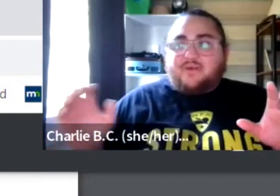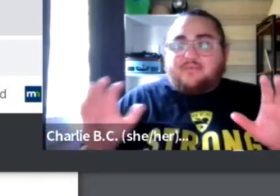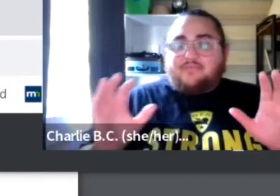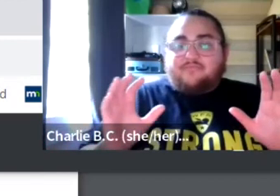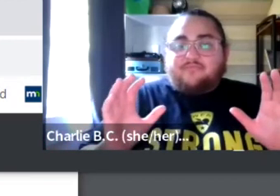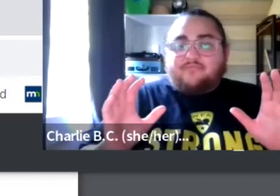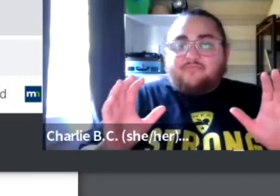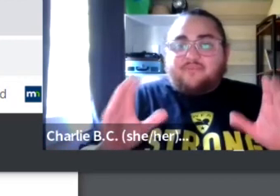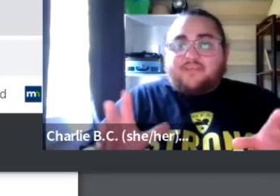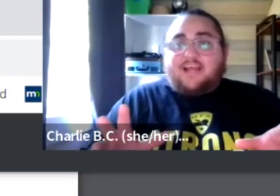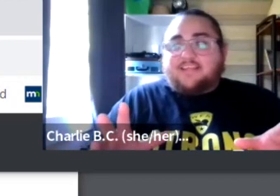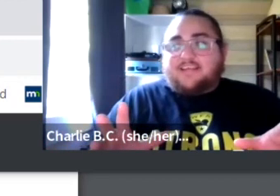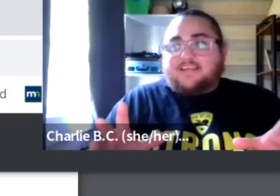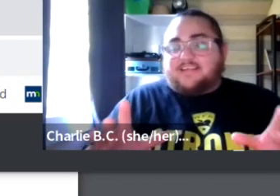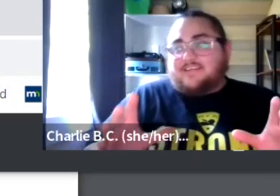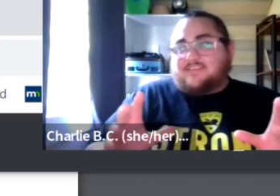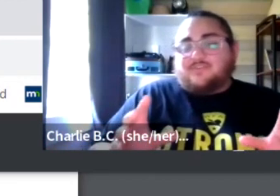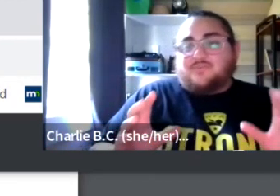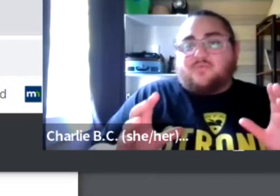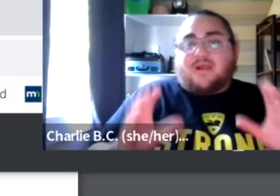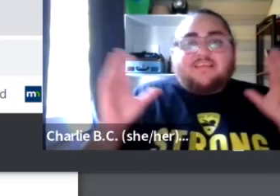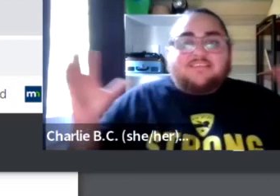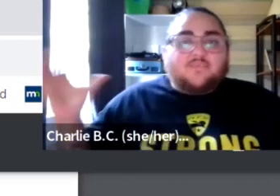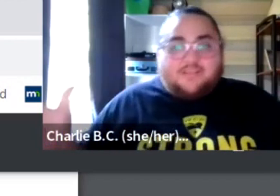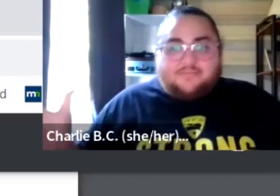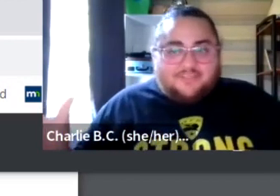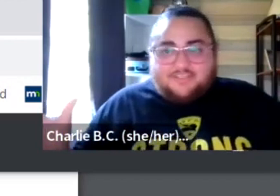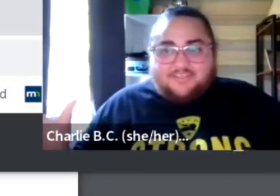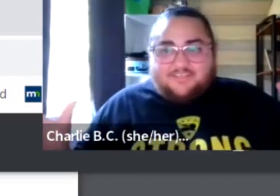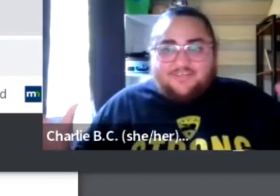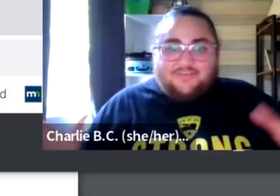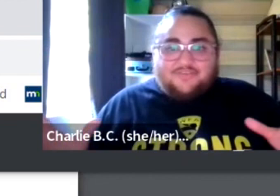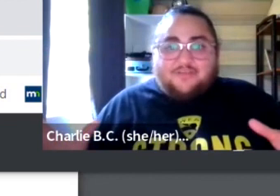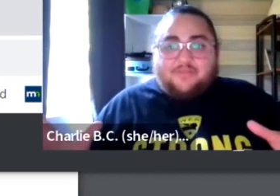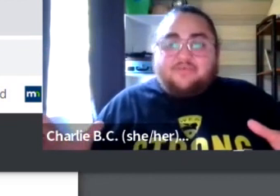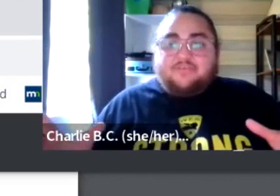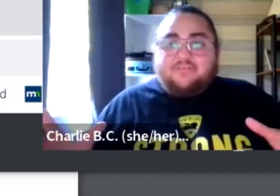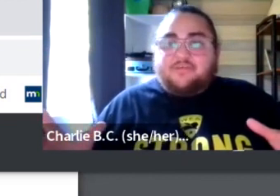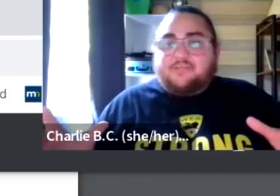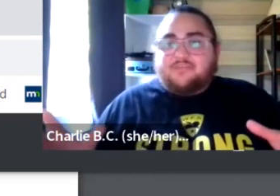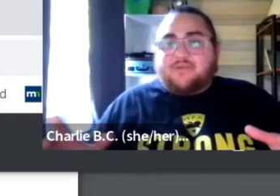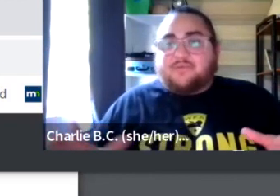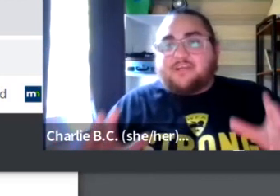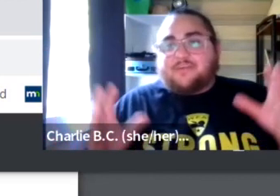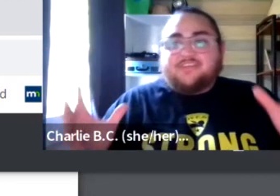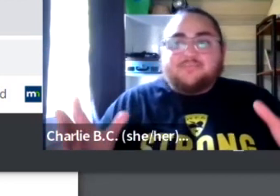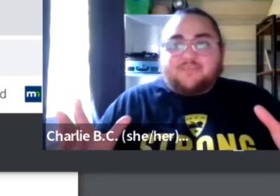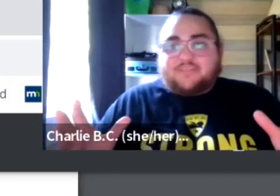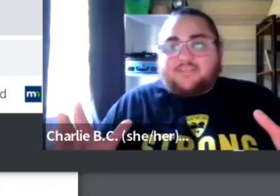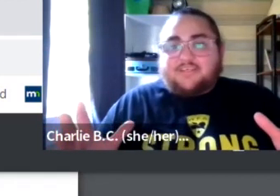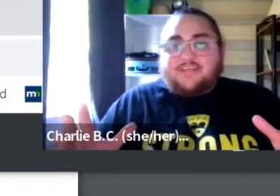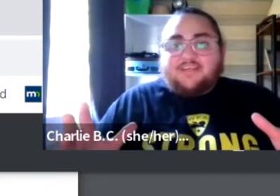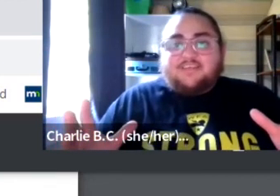wanna really highlight. So why is this relevant to chosen family hosting arrangements? Right, we're talking